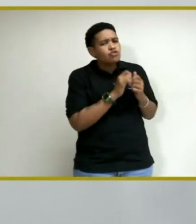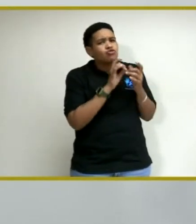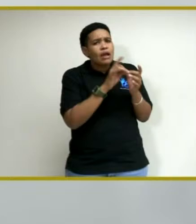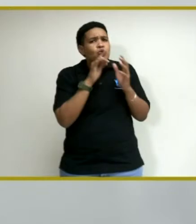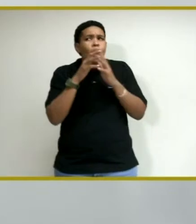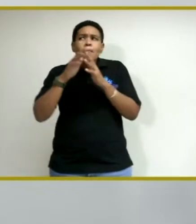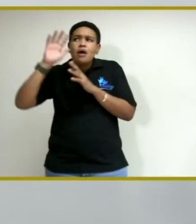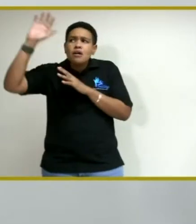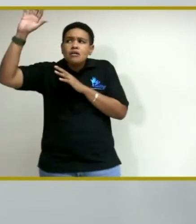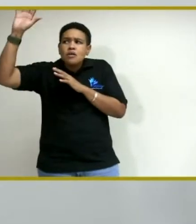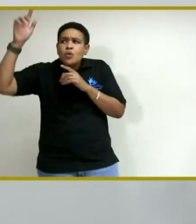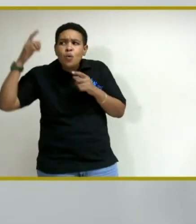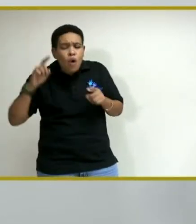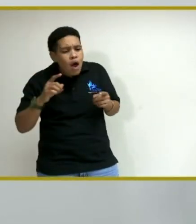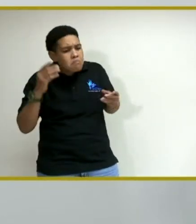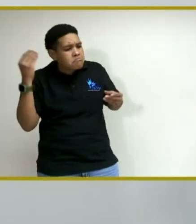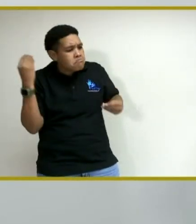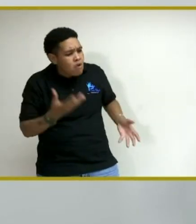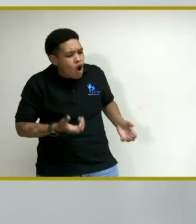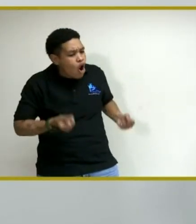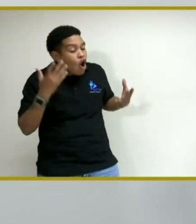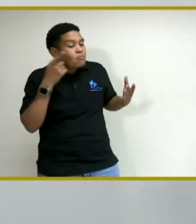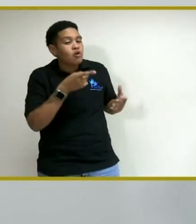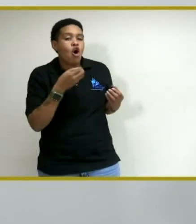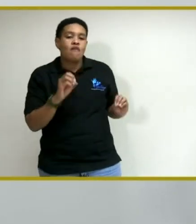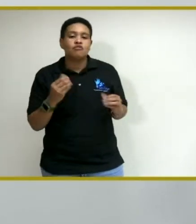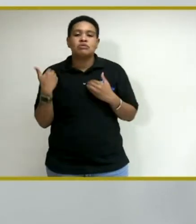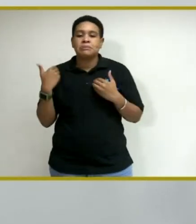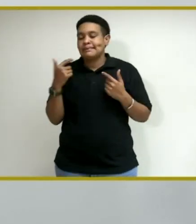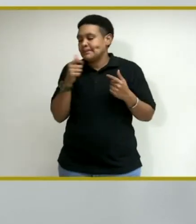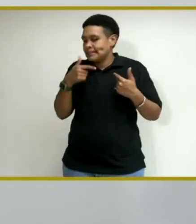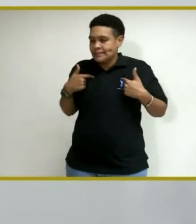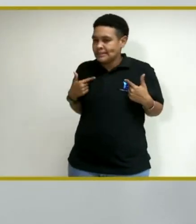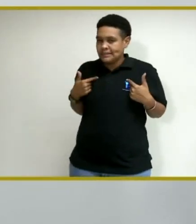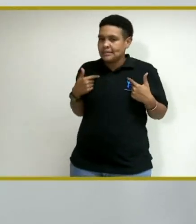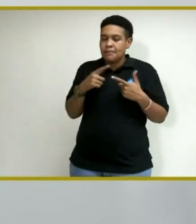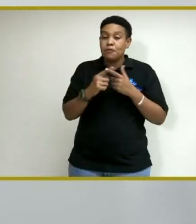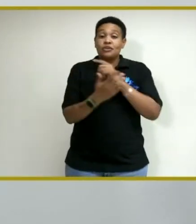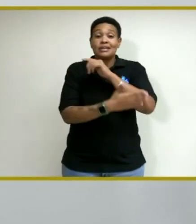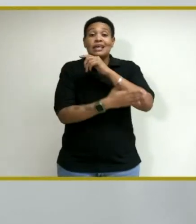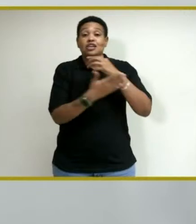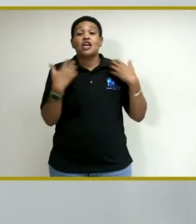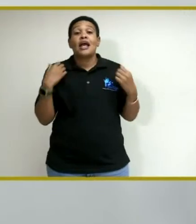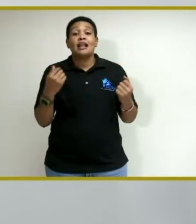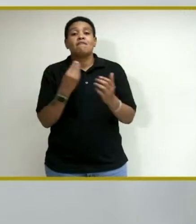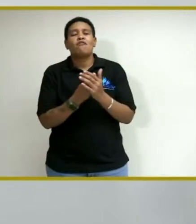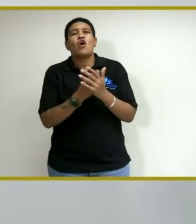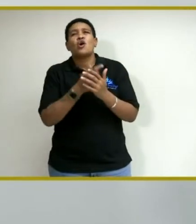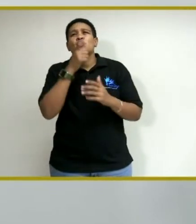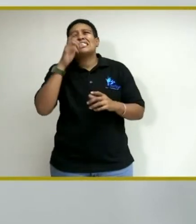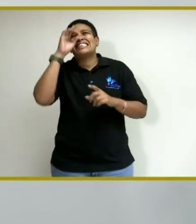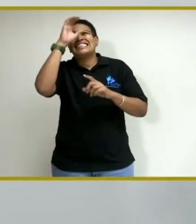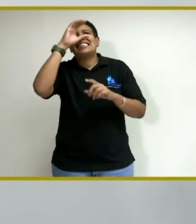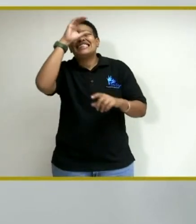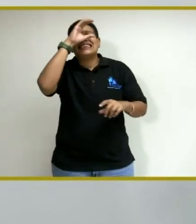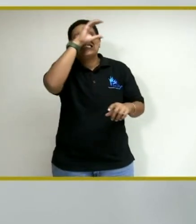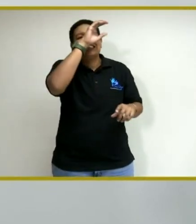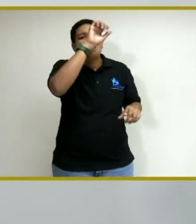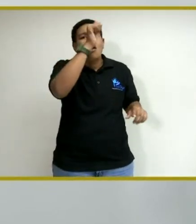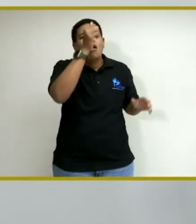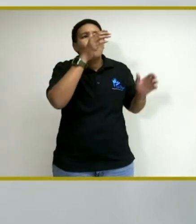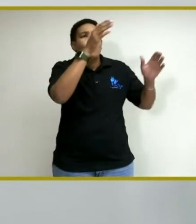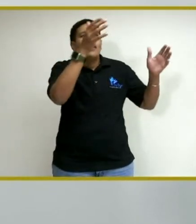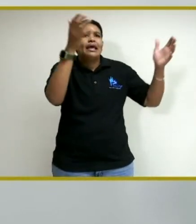U.S. in this instance, as well as the National Health Fund, who is also pursuing other